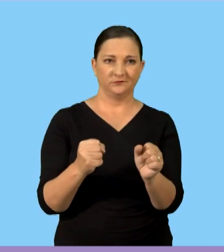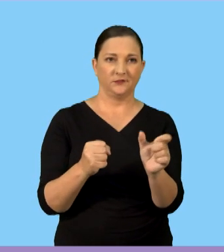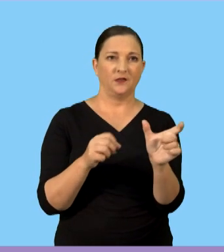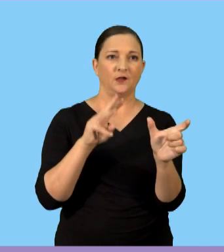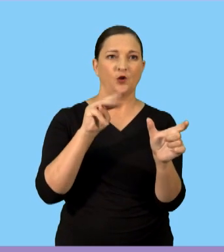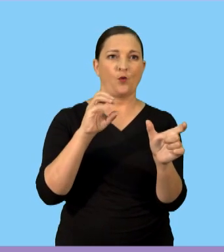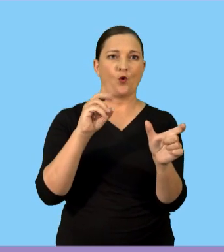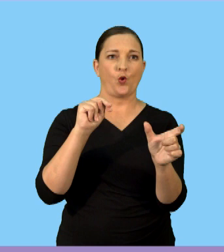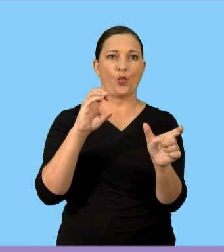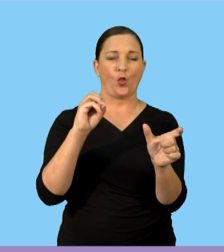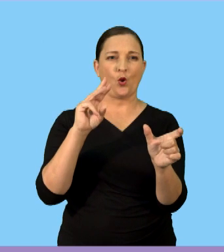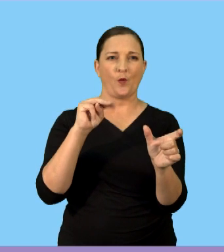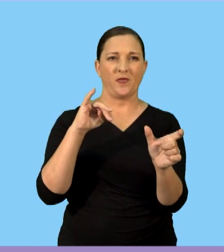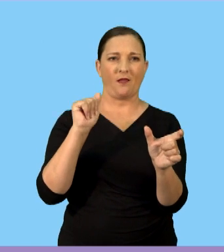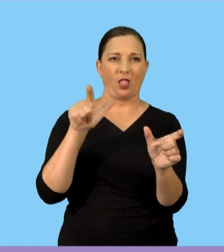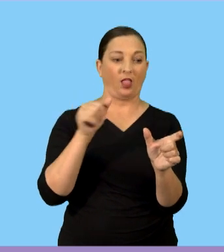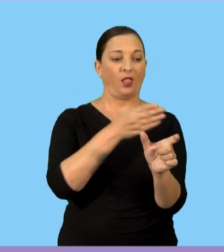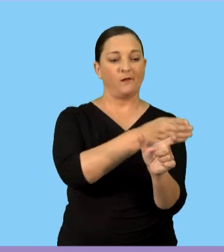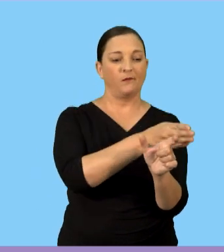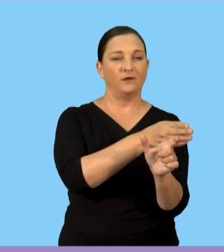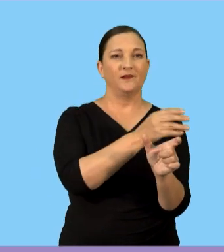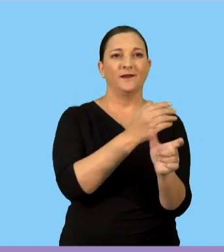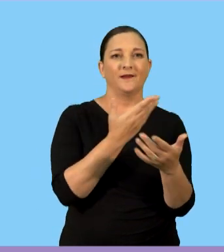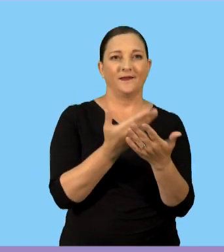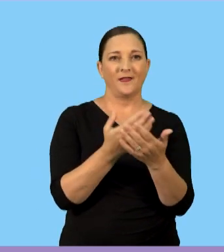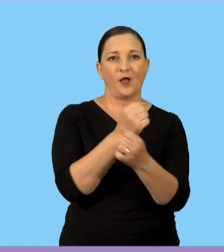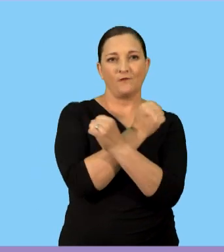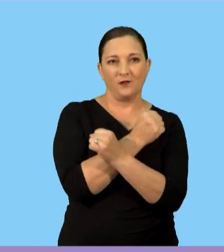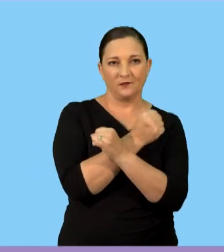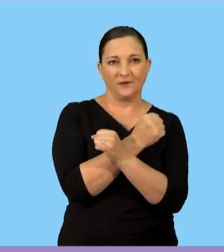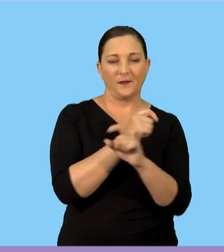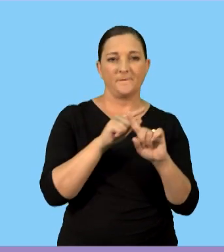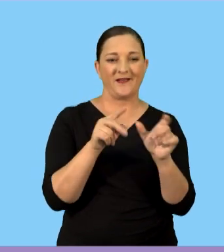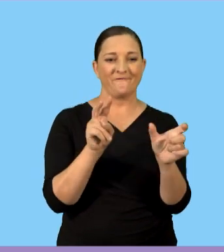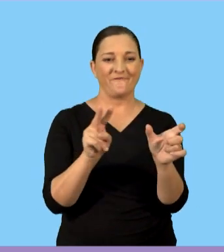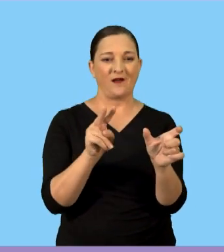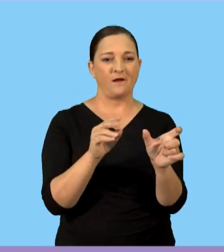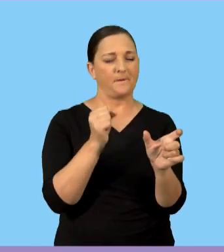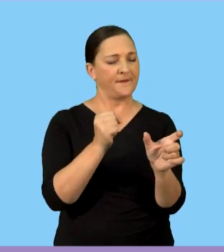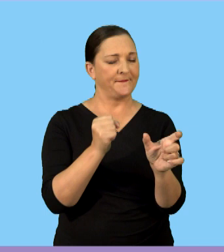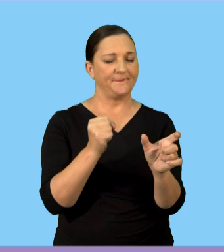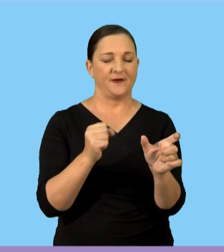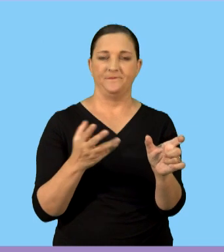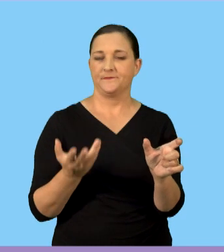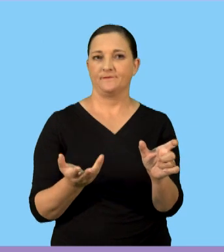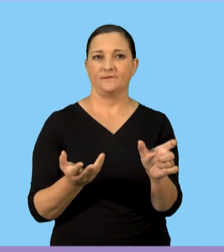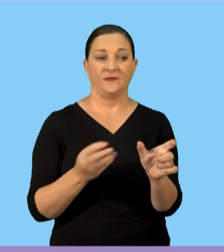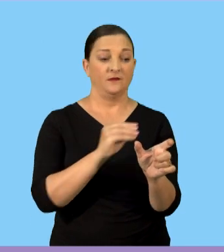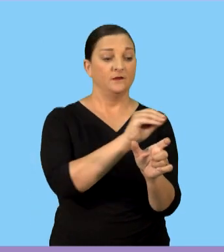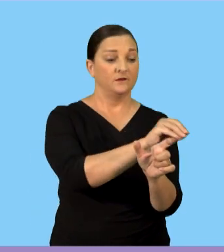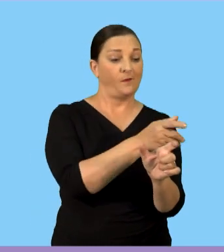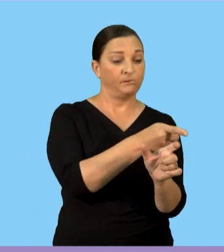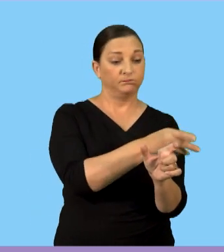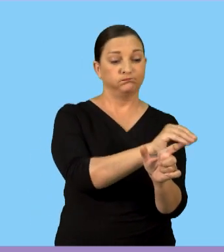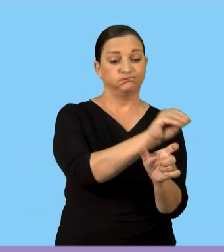With a constant monomial, we multiply the integers together and keep the variables as they are.